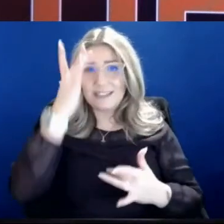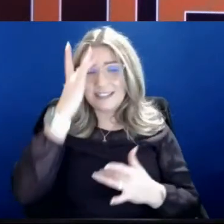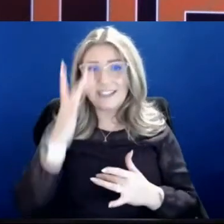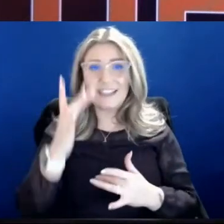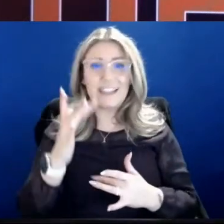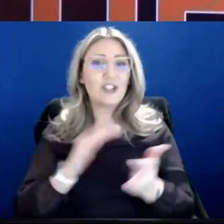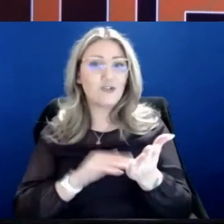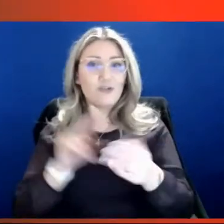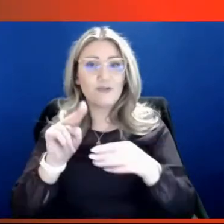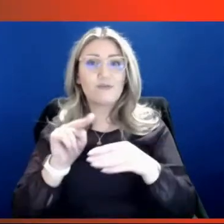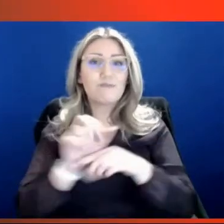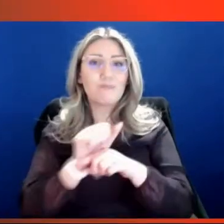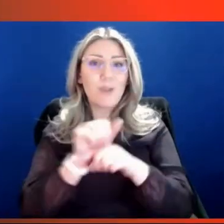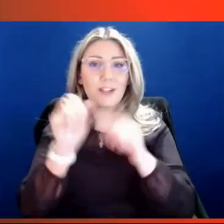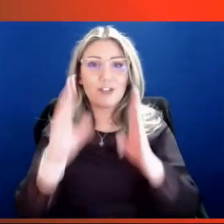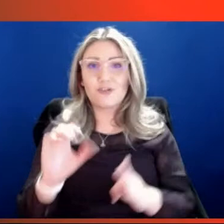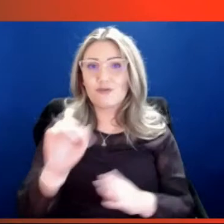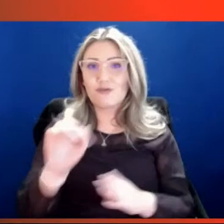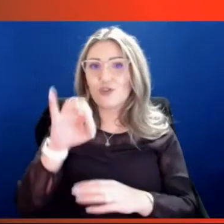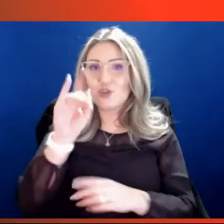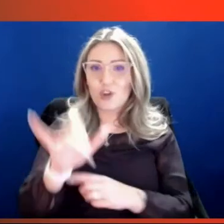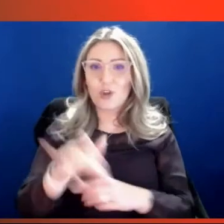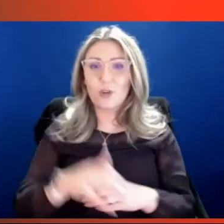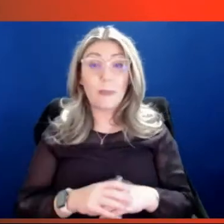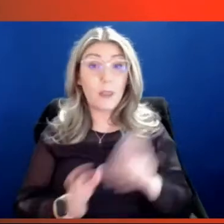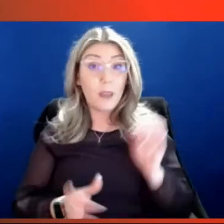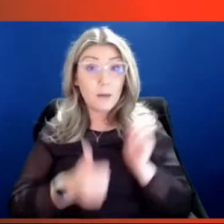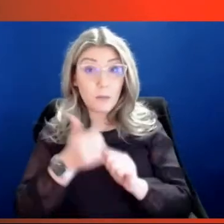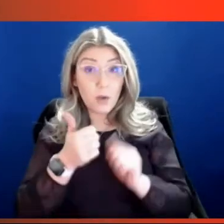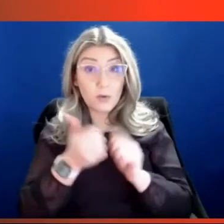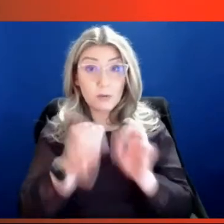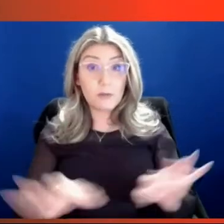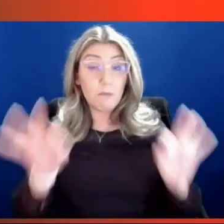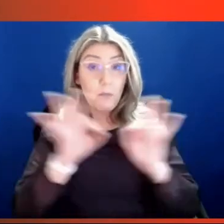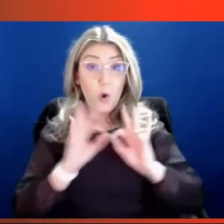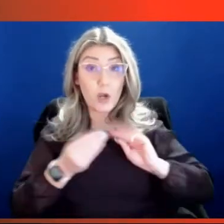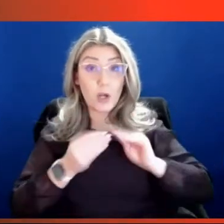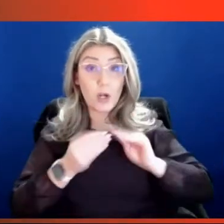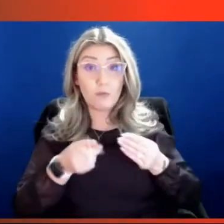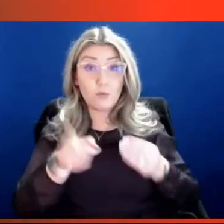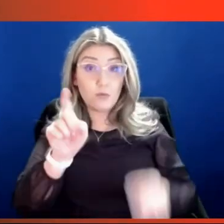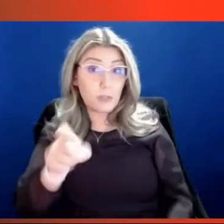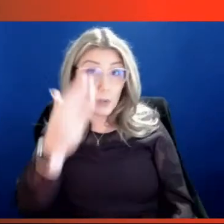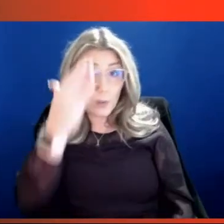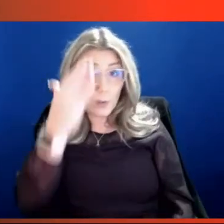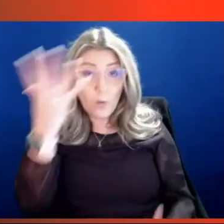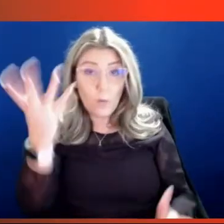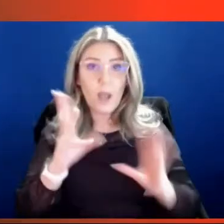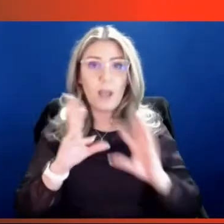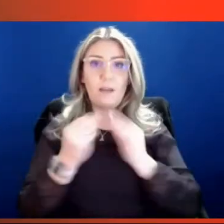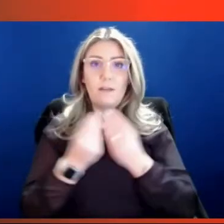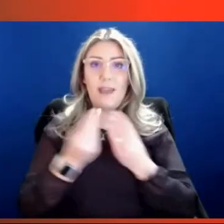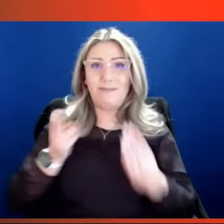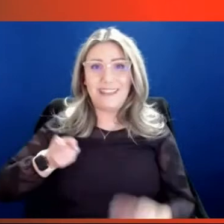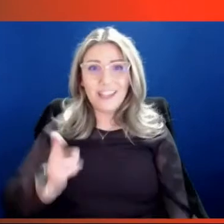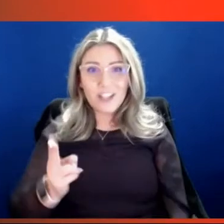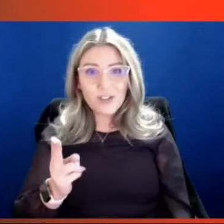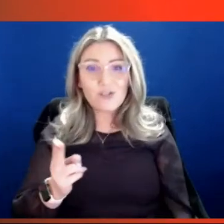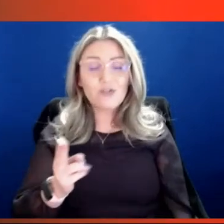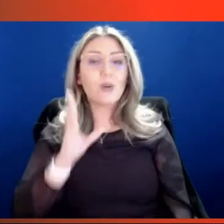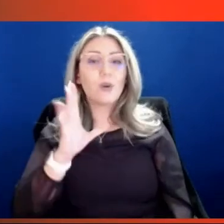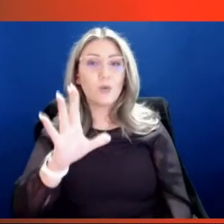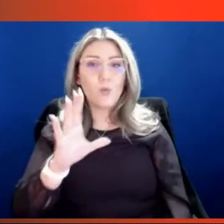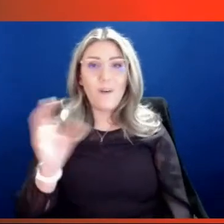Shirley Verbenek. The most important numbers that you need to know are your family history, your